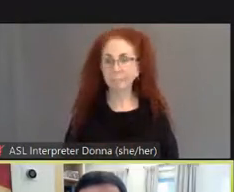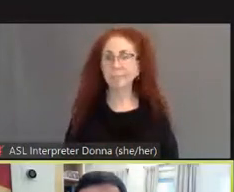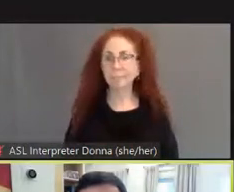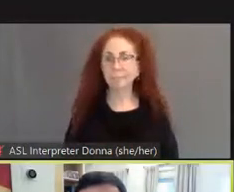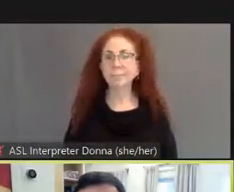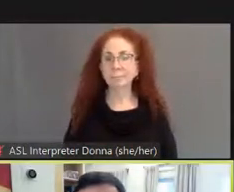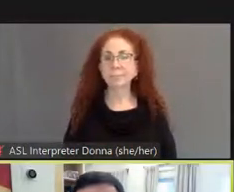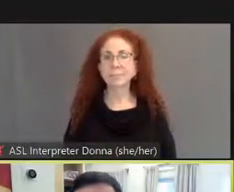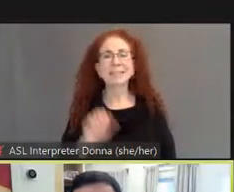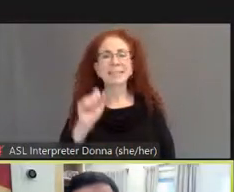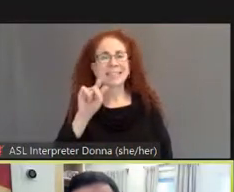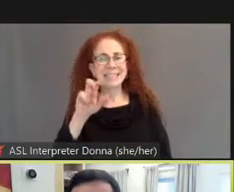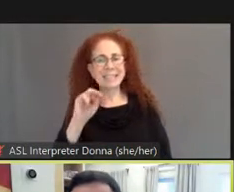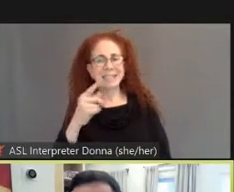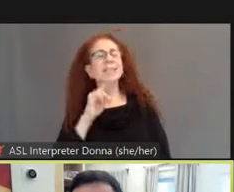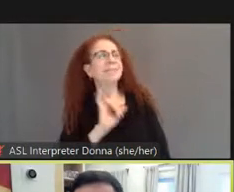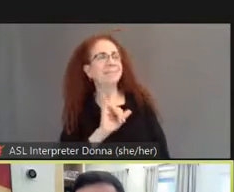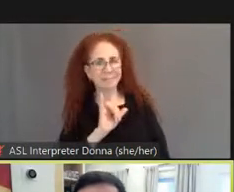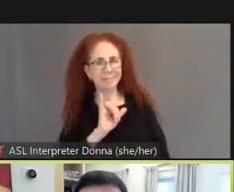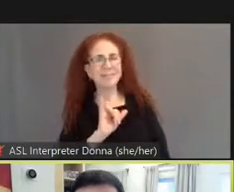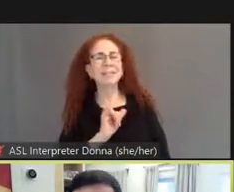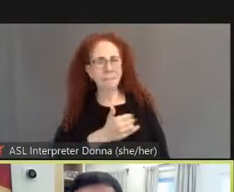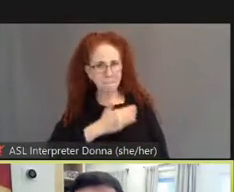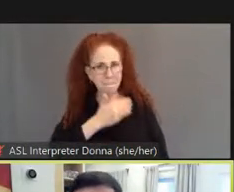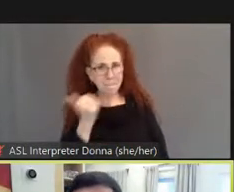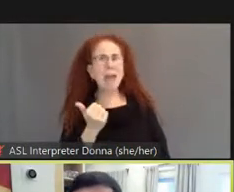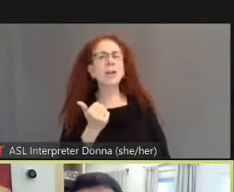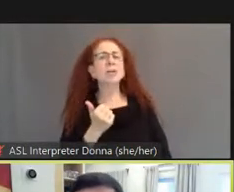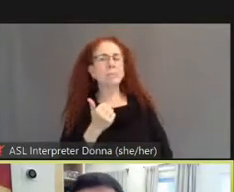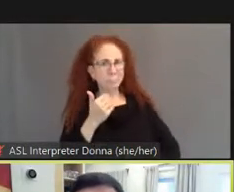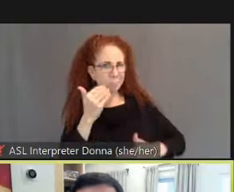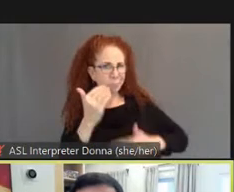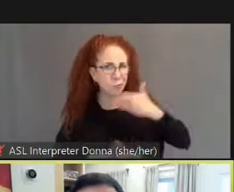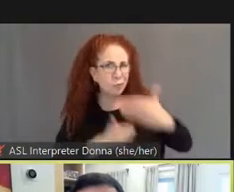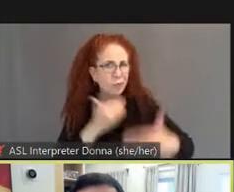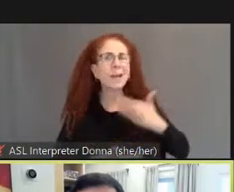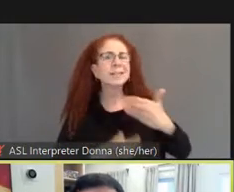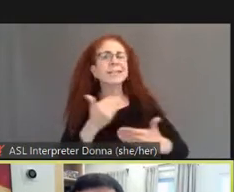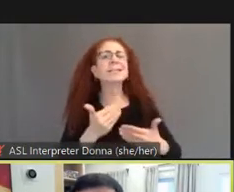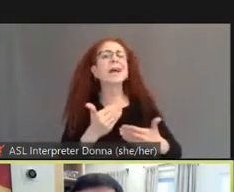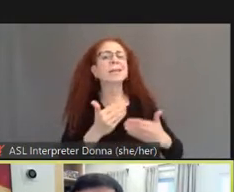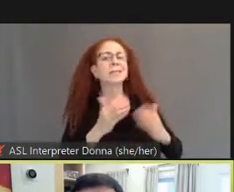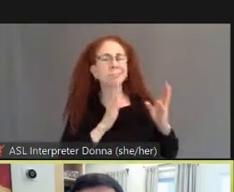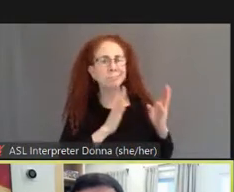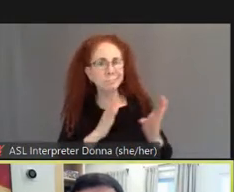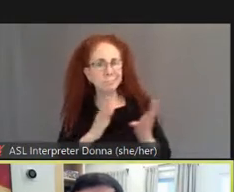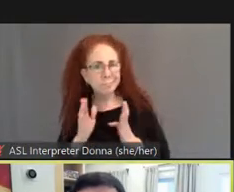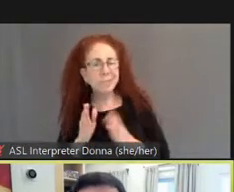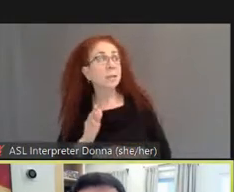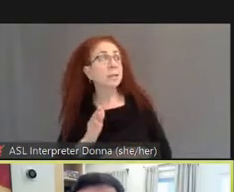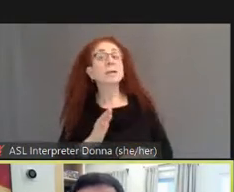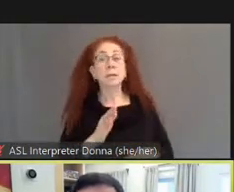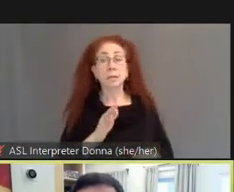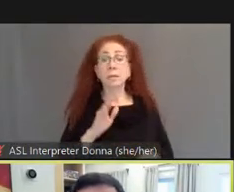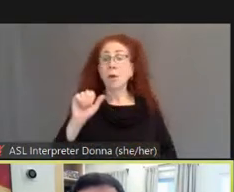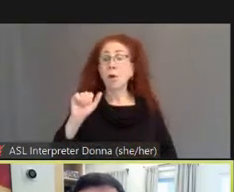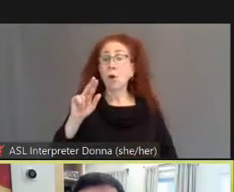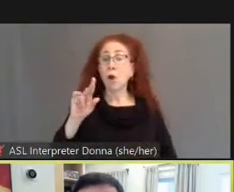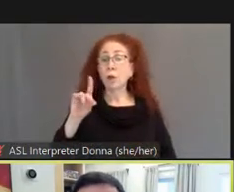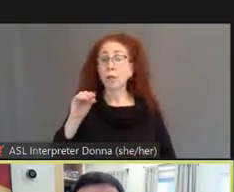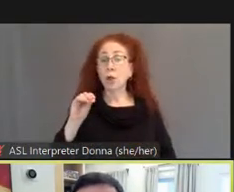Yeah, and I think we've gotten in a better rhythm of how to then take your audio track. And Opera